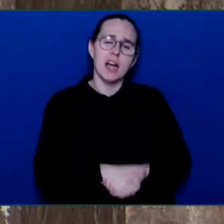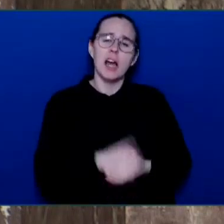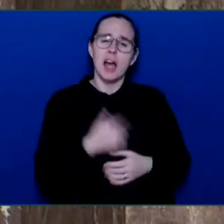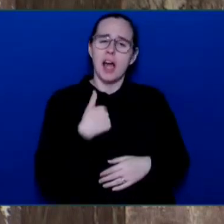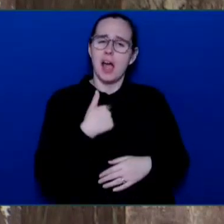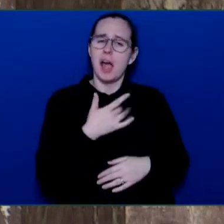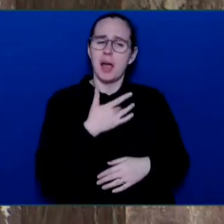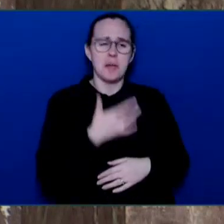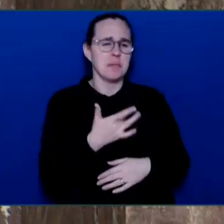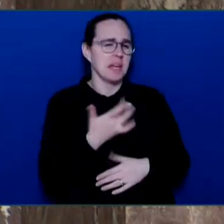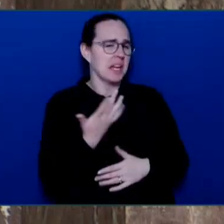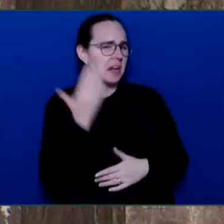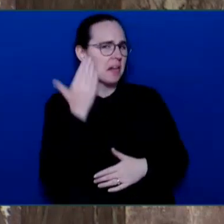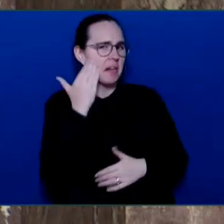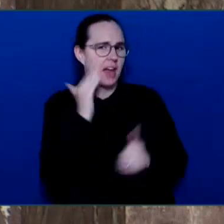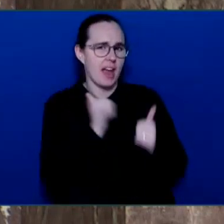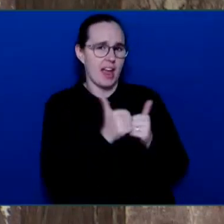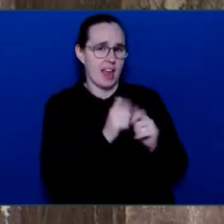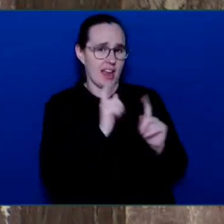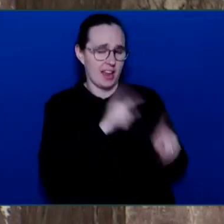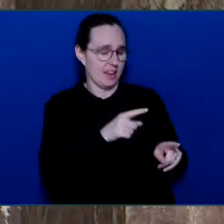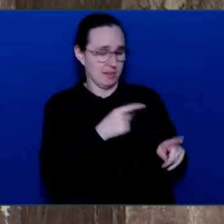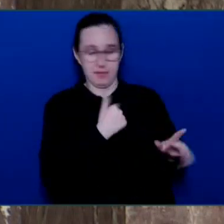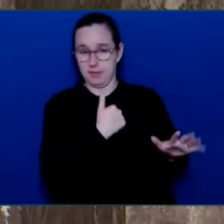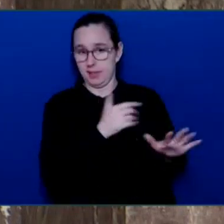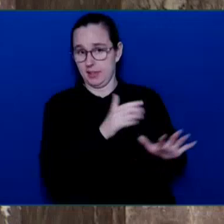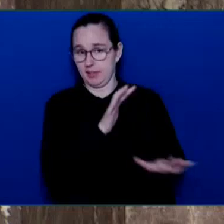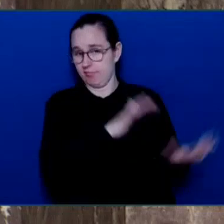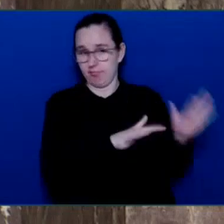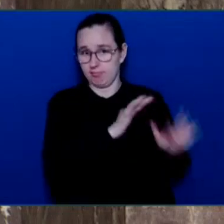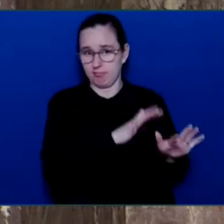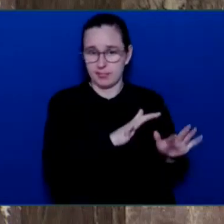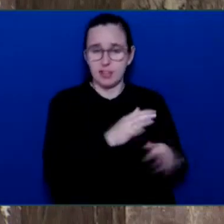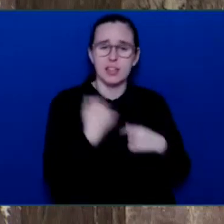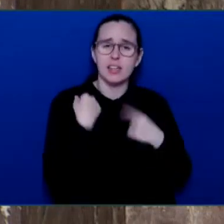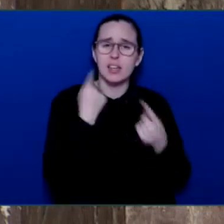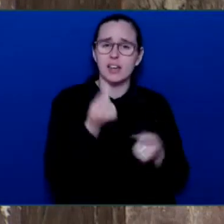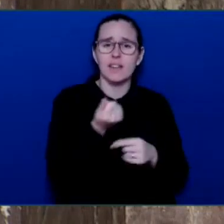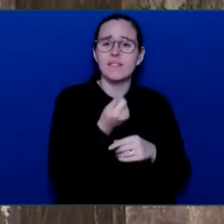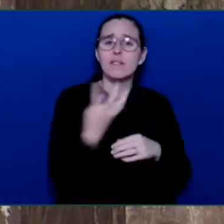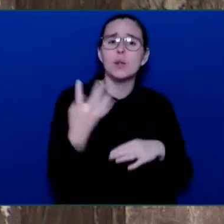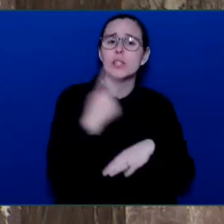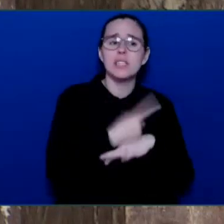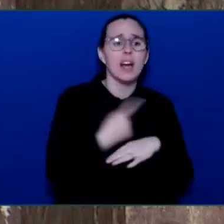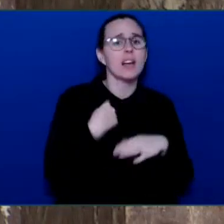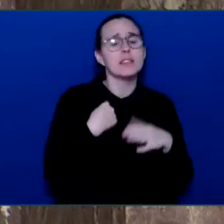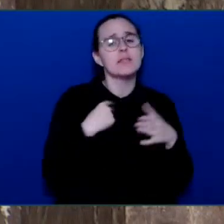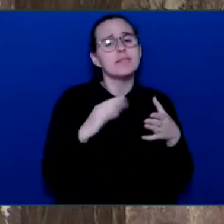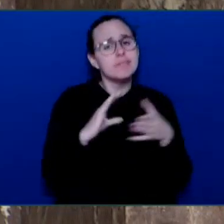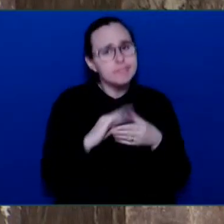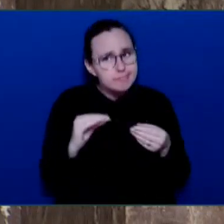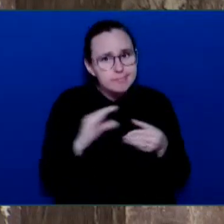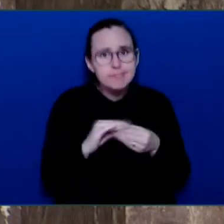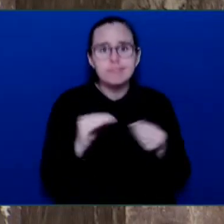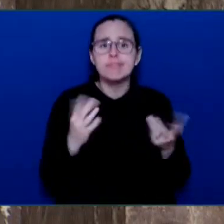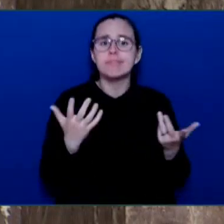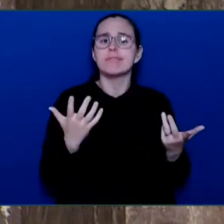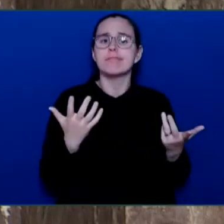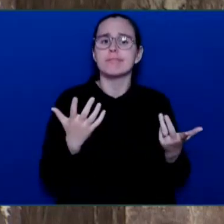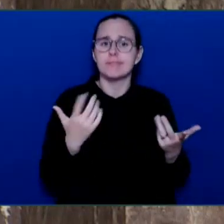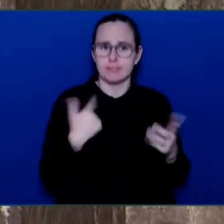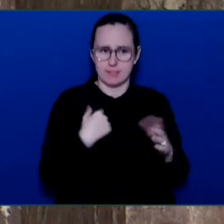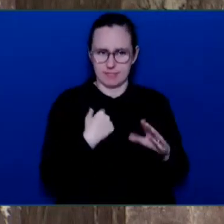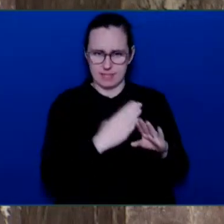defending our legislation to allow more private sector homes to be built. I spent 2 days defending